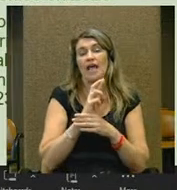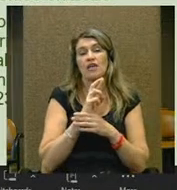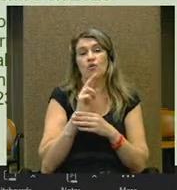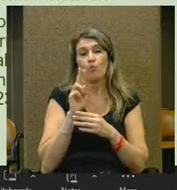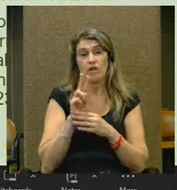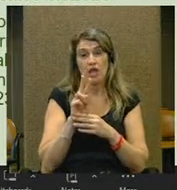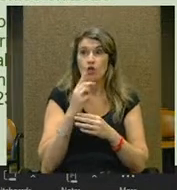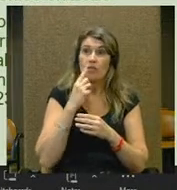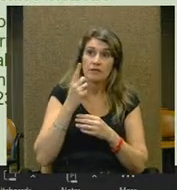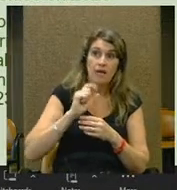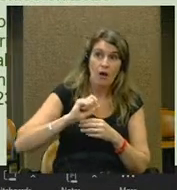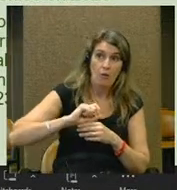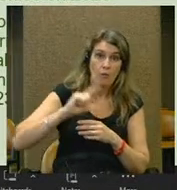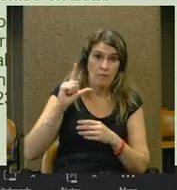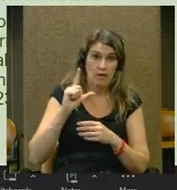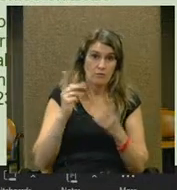consumers